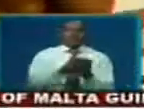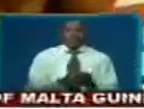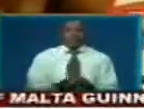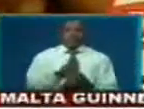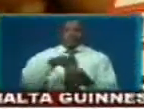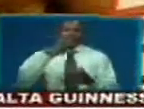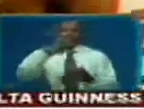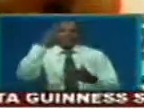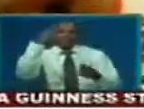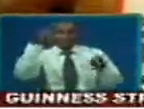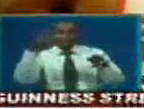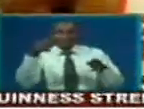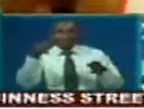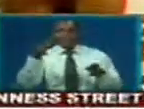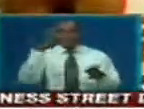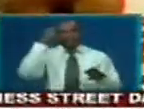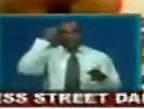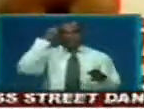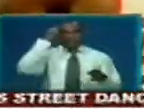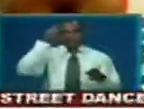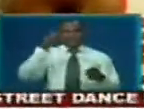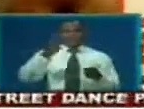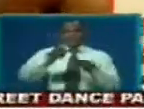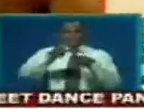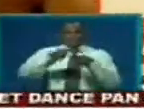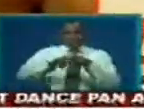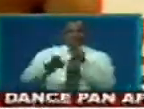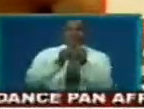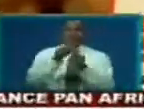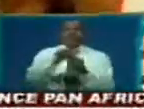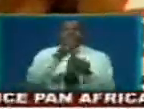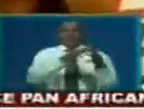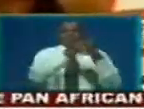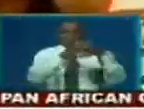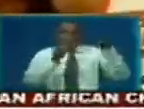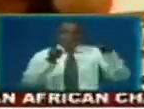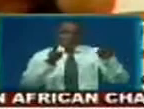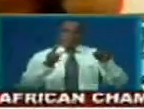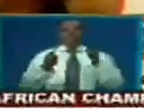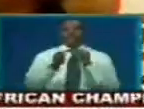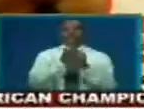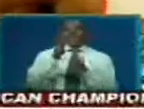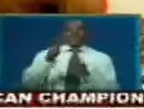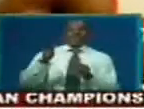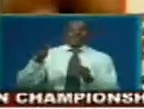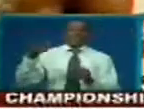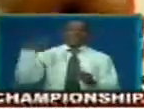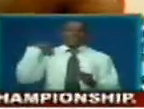next for you? What's next for me? Probably I go to the Pan Am Championships and represent America. If not that,